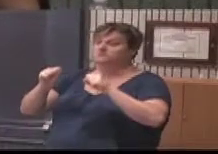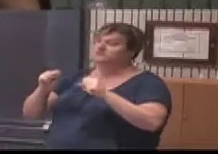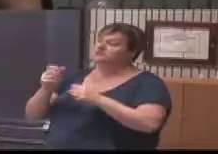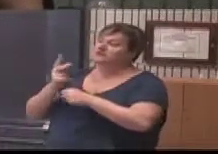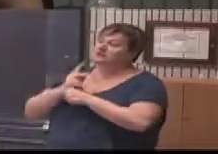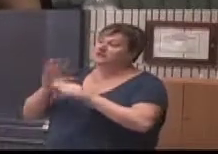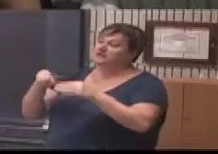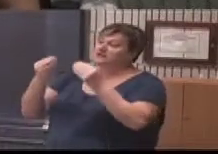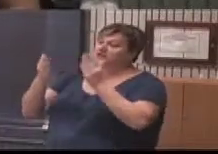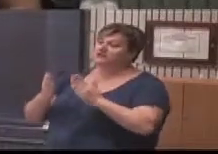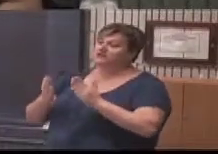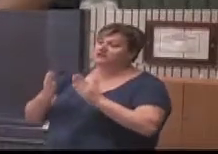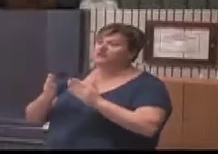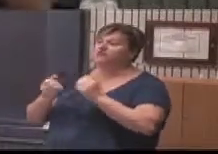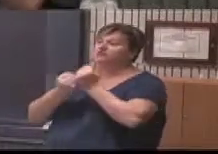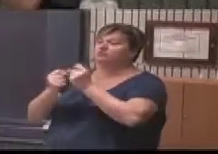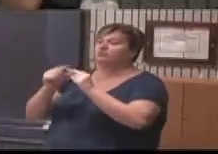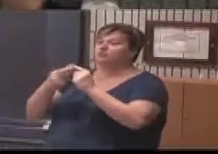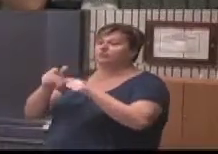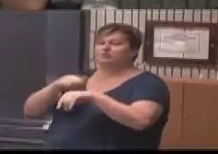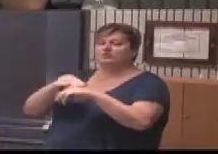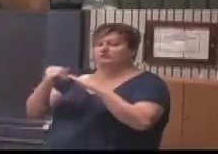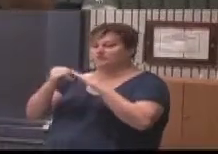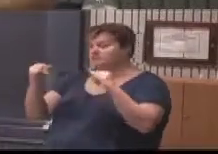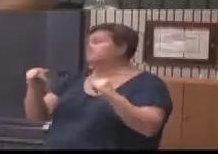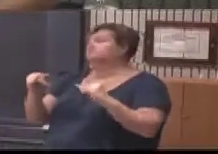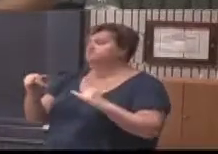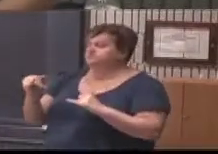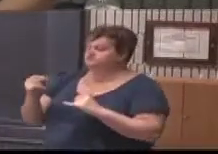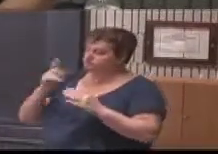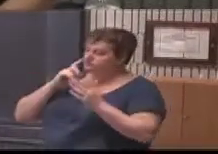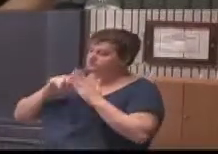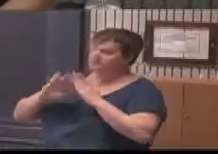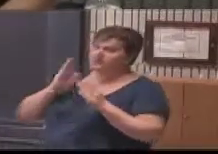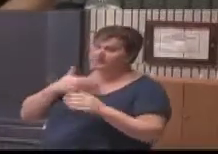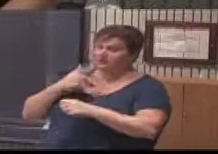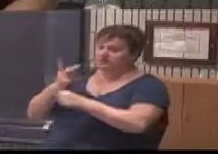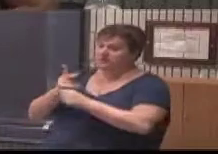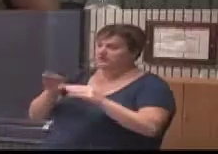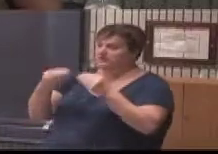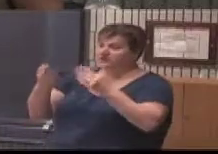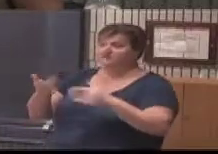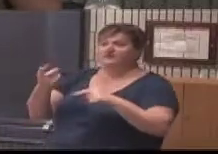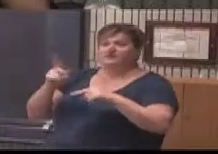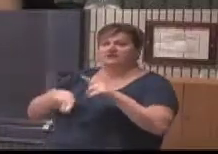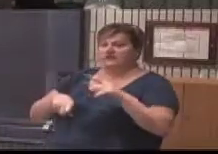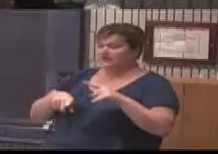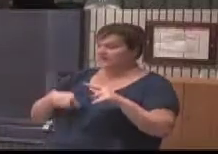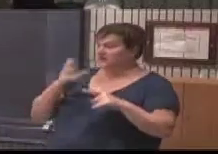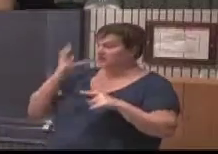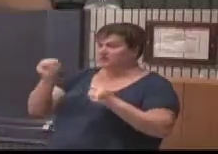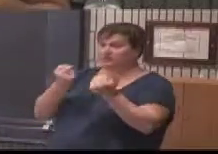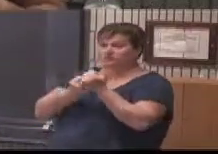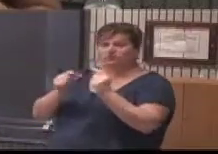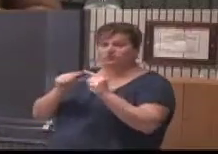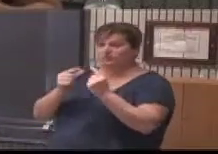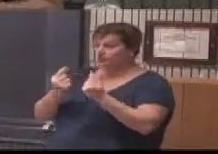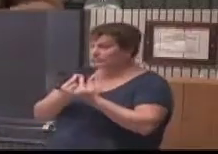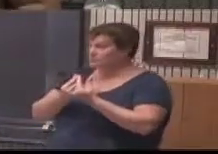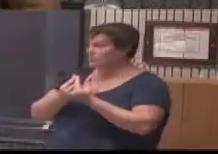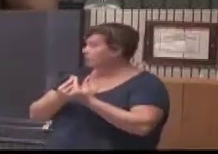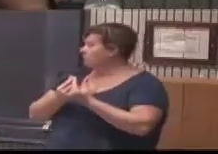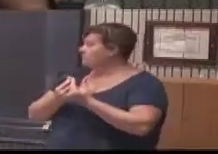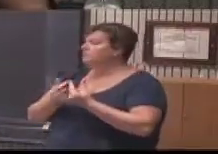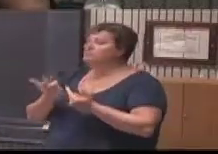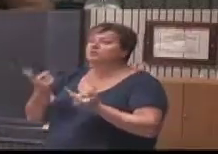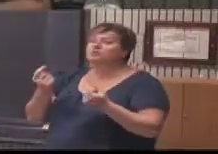caregiver virtual support group. And this is recognizing that our caregivers can't come out and go to a support group like Laura attends or that I lead. So